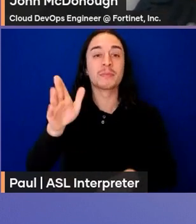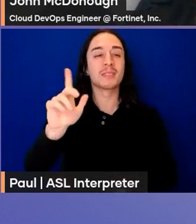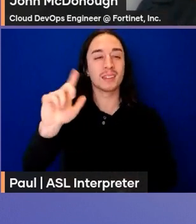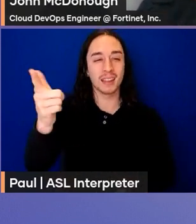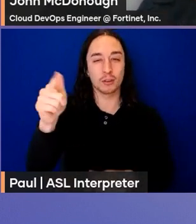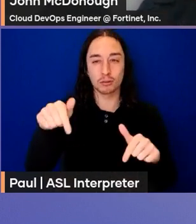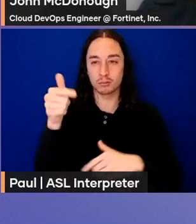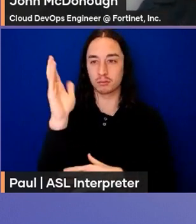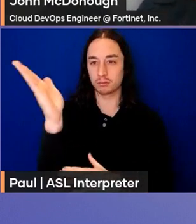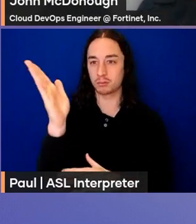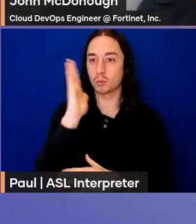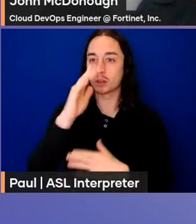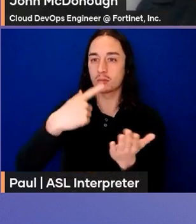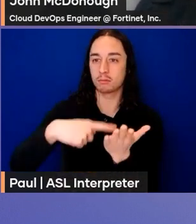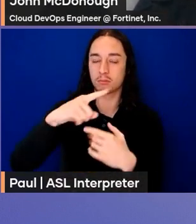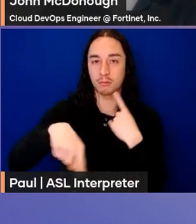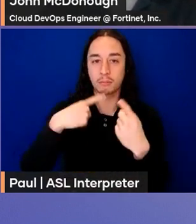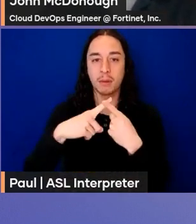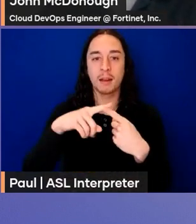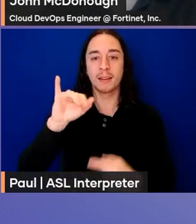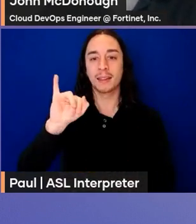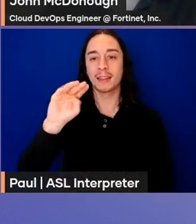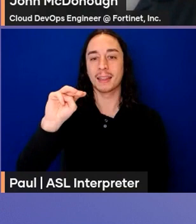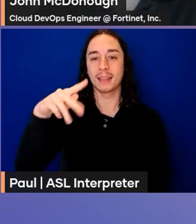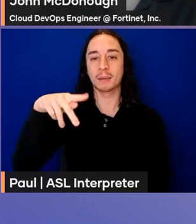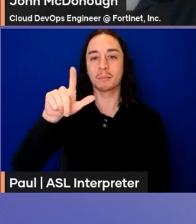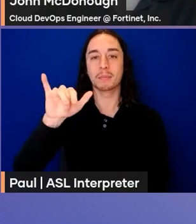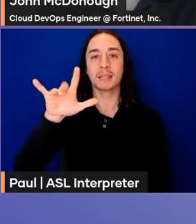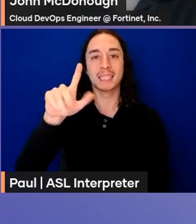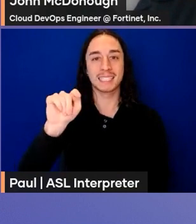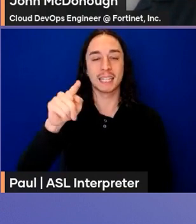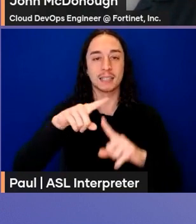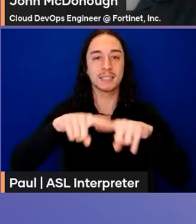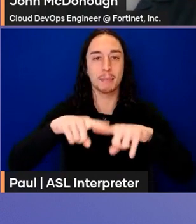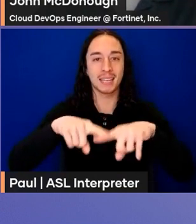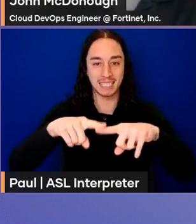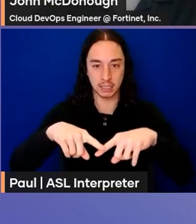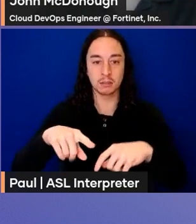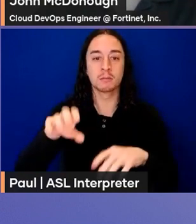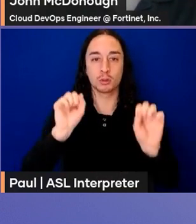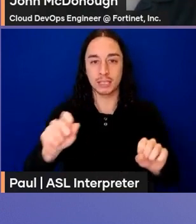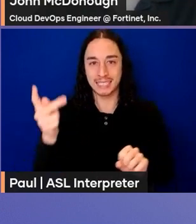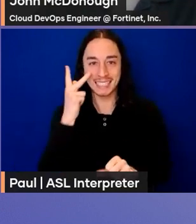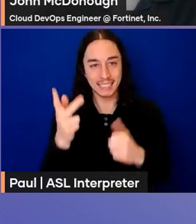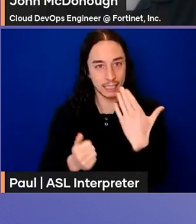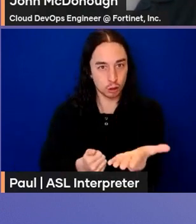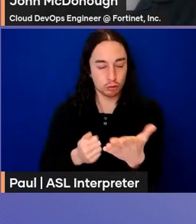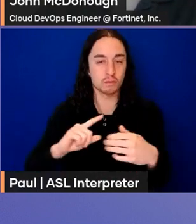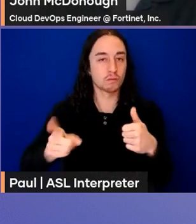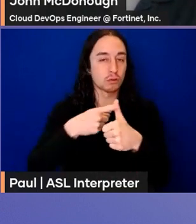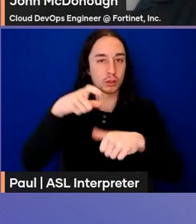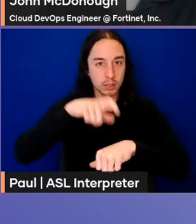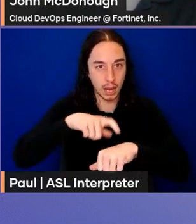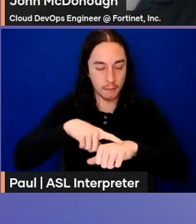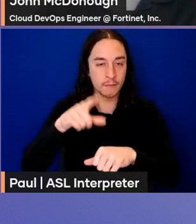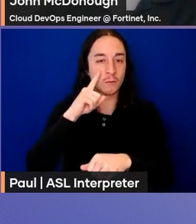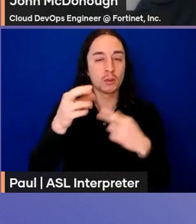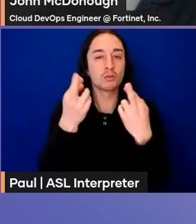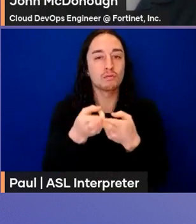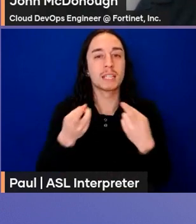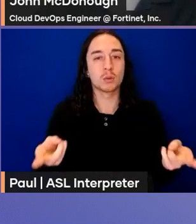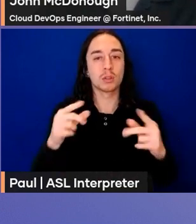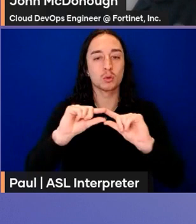about implicit dependencies. And you're seeing it right here for the first time for the resource group name and for the